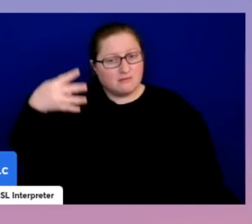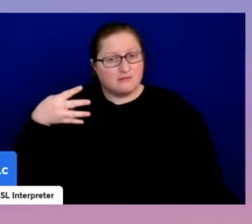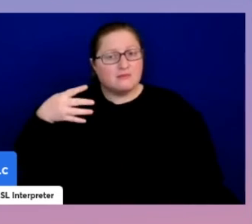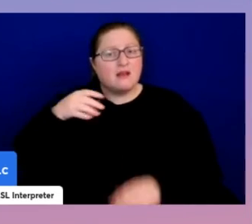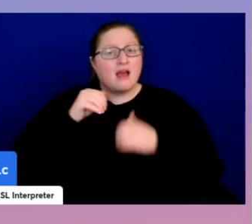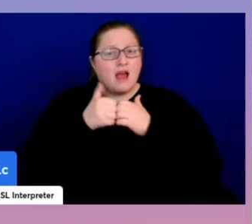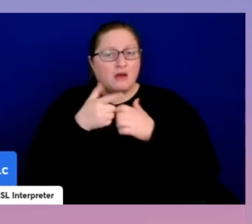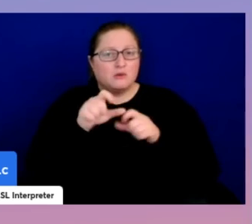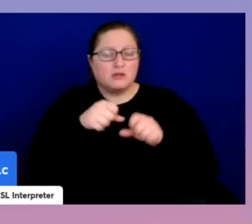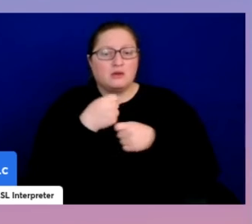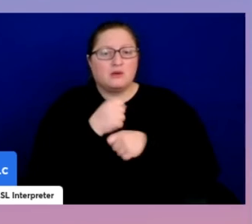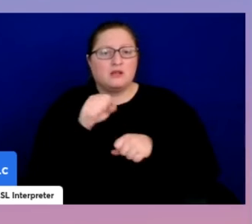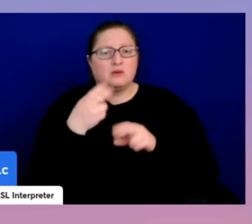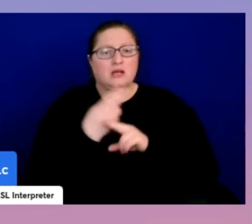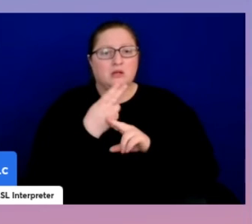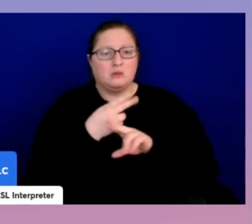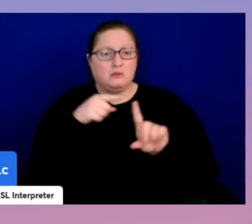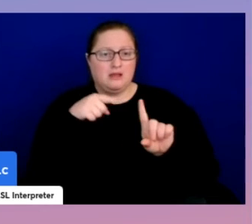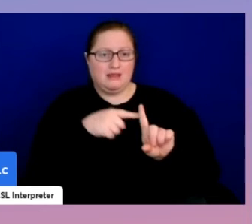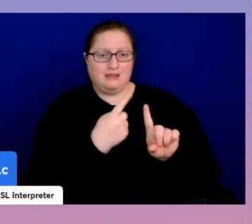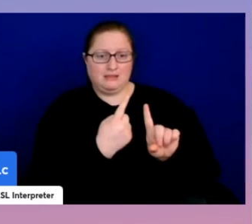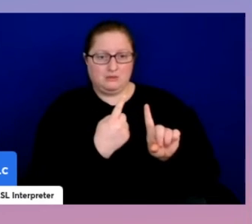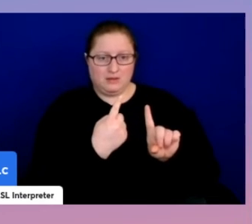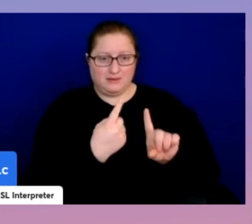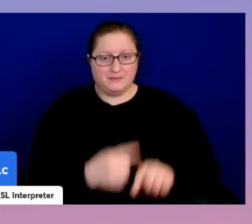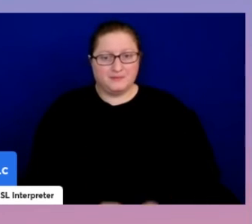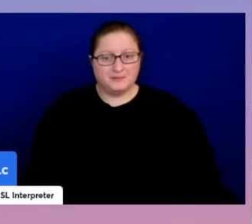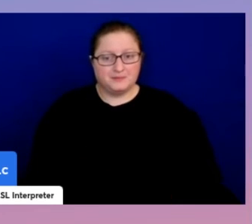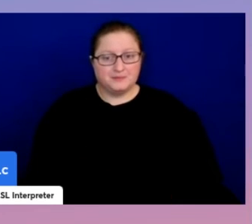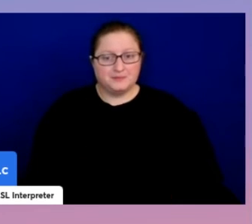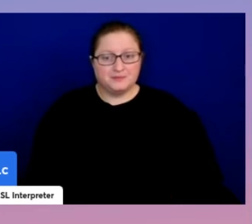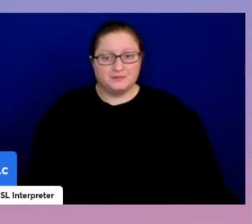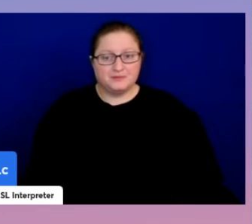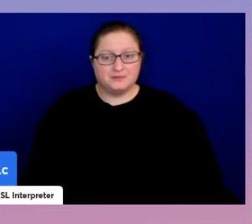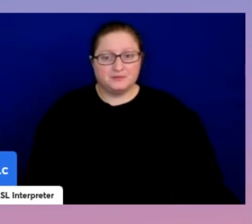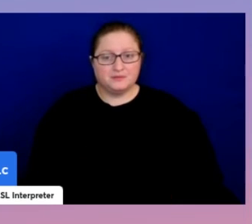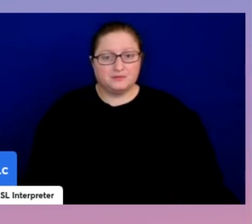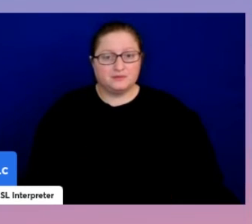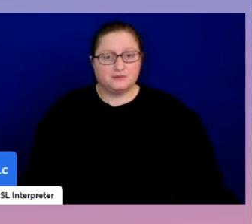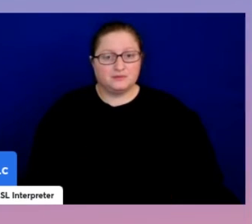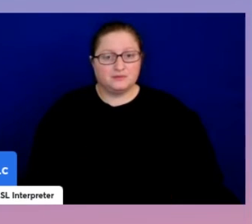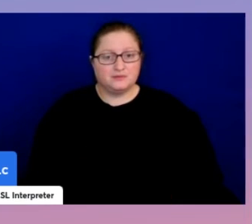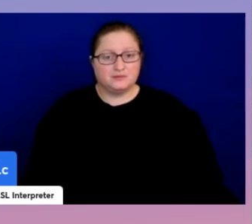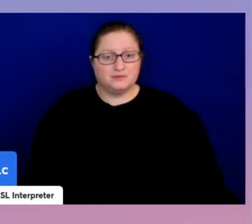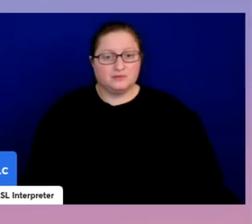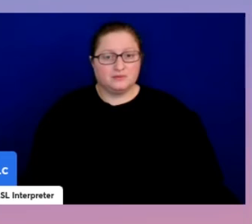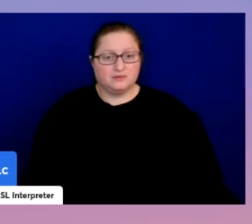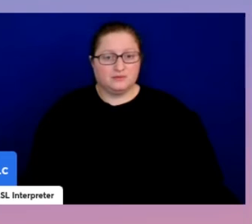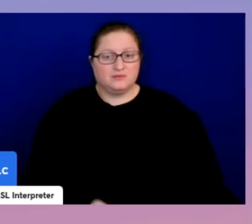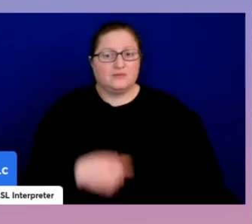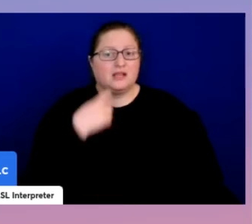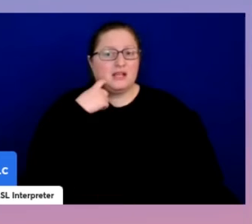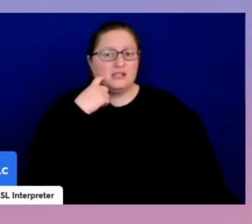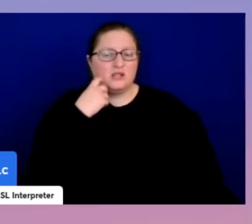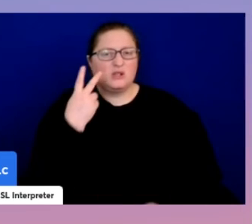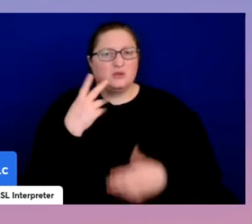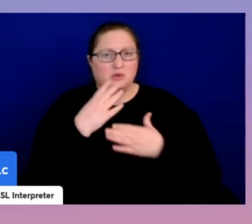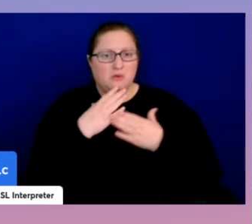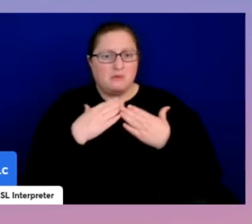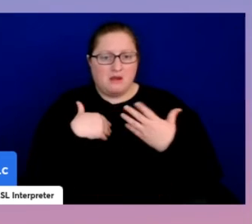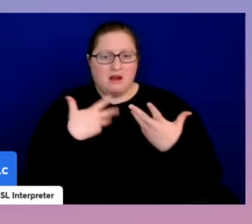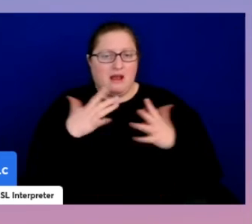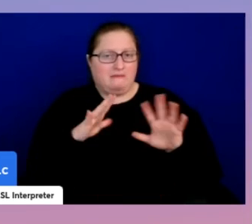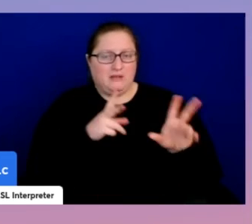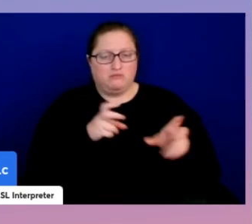can use this one. Okay, let's get started. Okay, I just put two parts first.